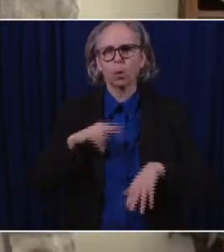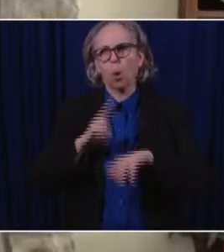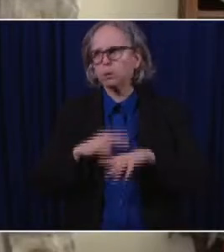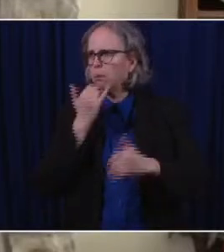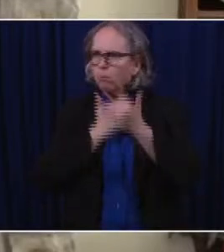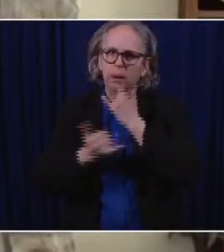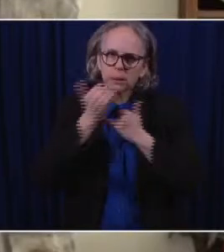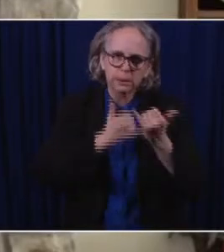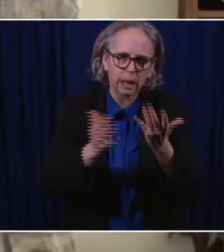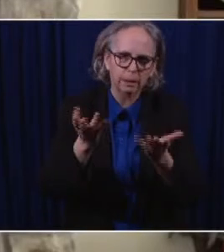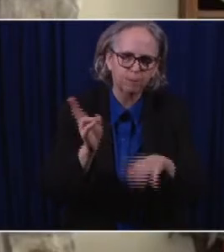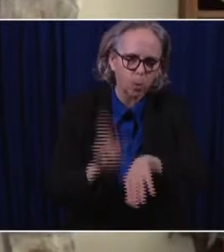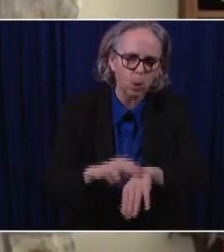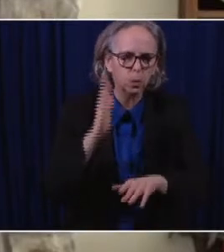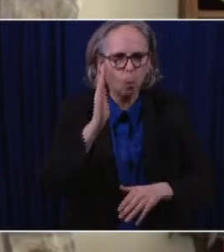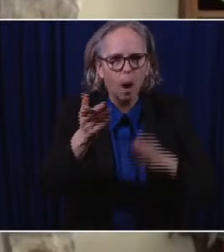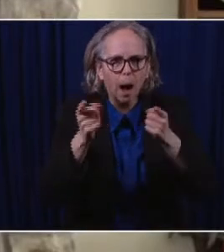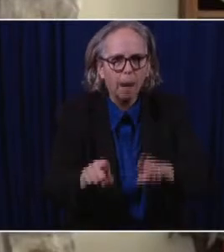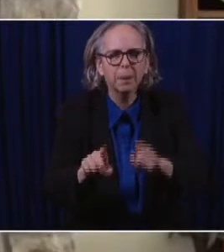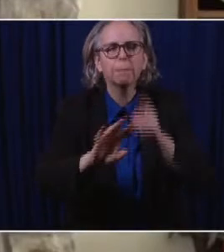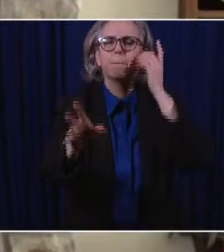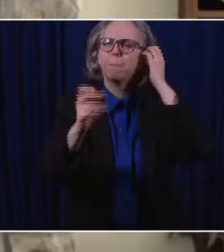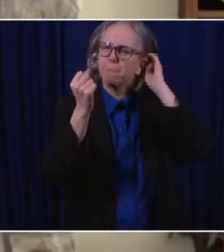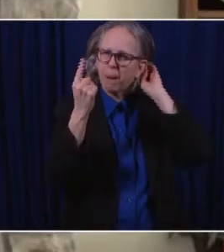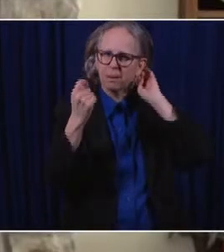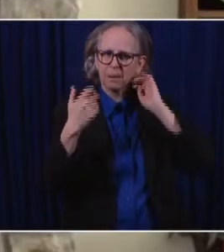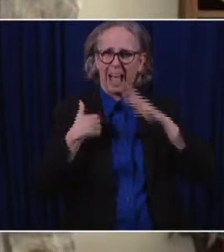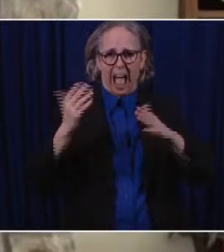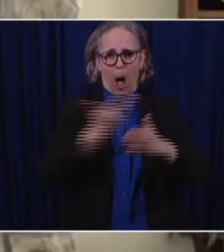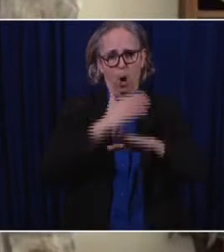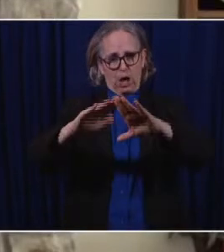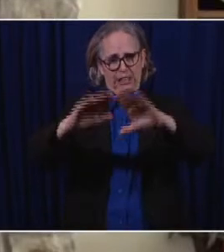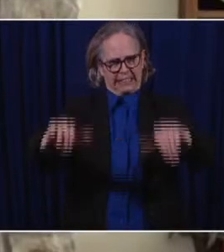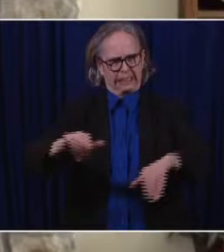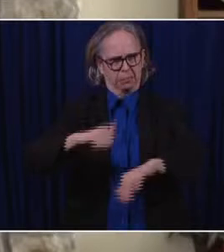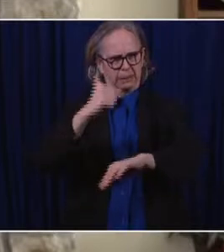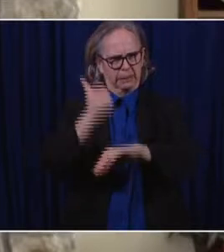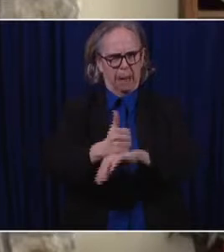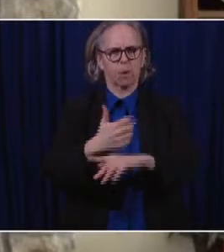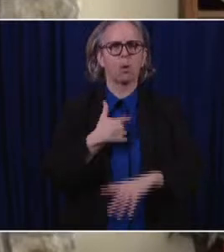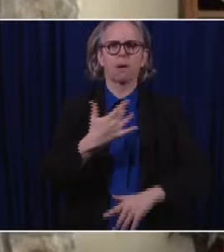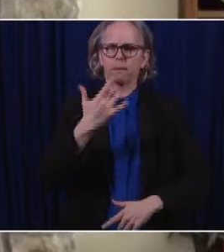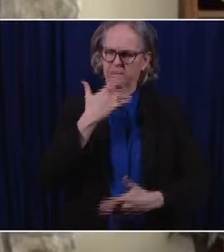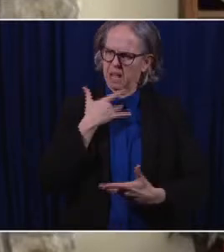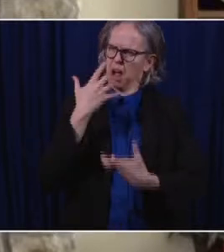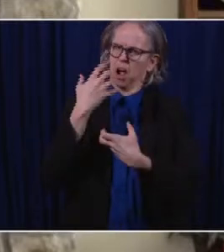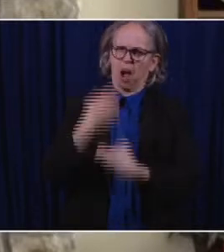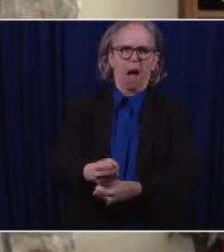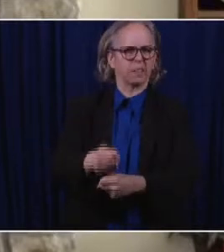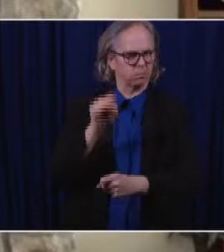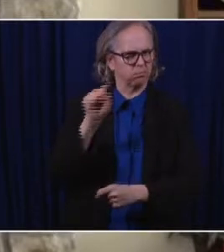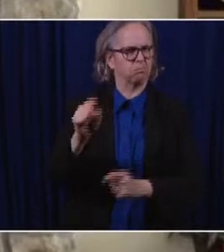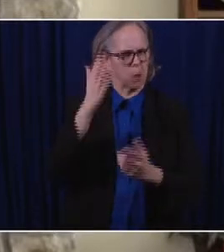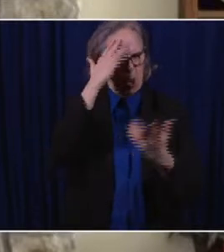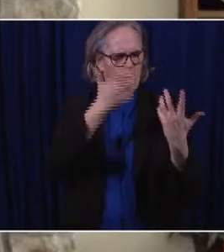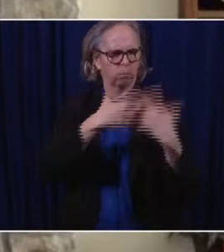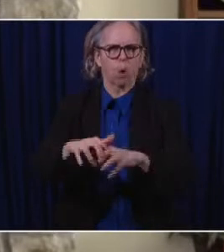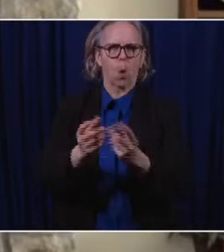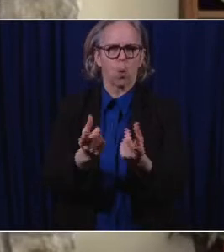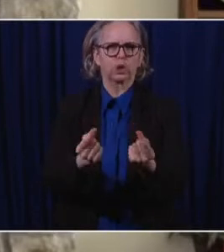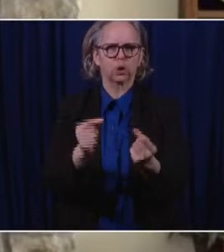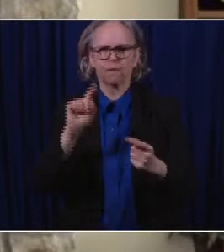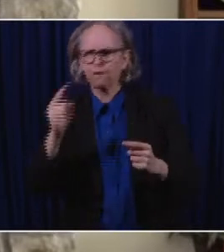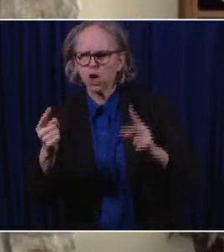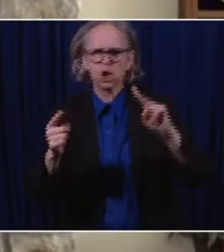but we believe the system is a good system. As Dr. Brandhoff said, we believe we're dealing with people